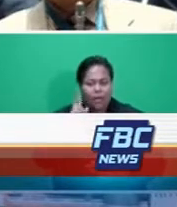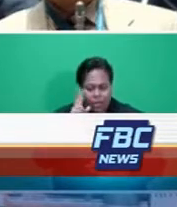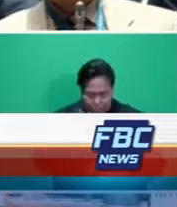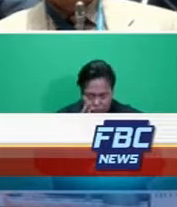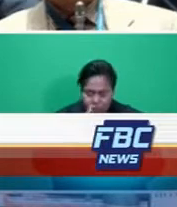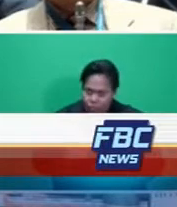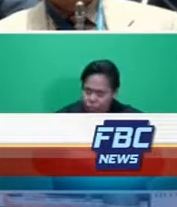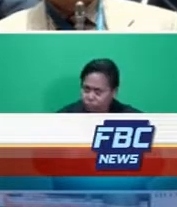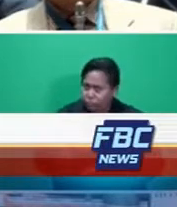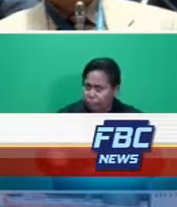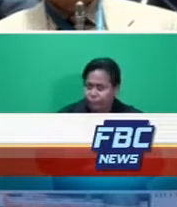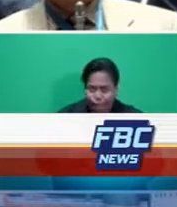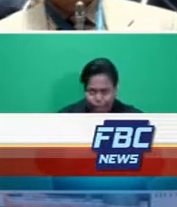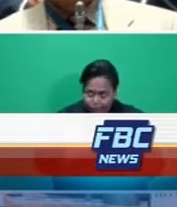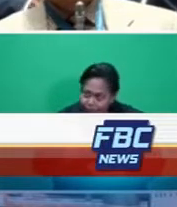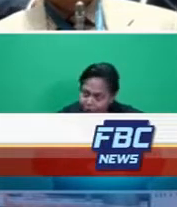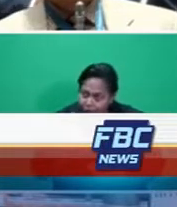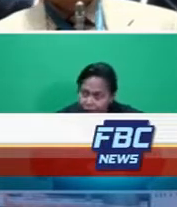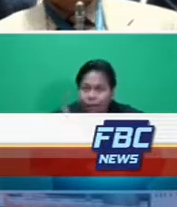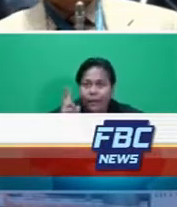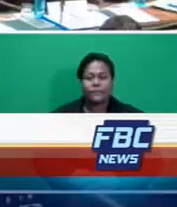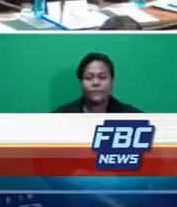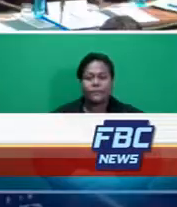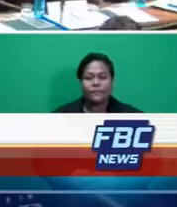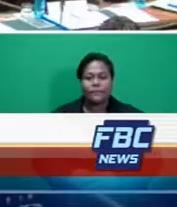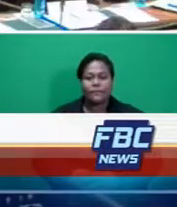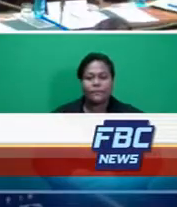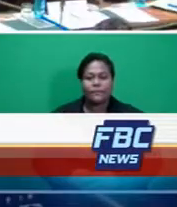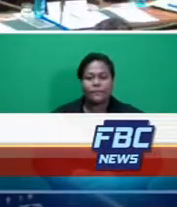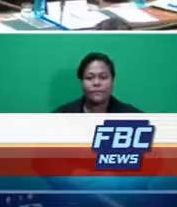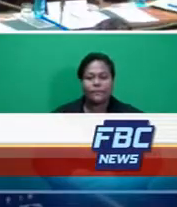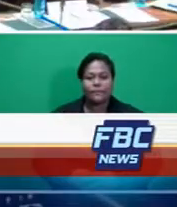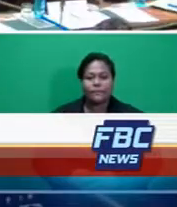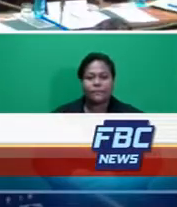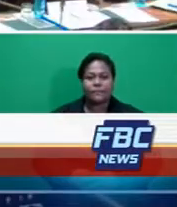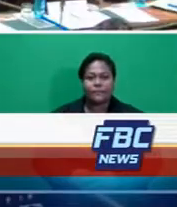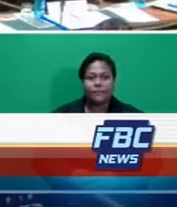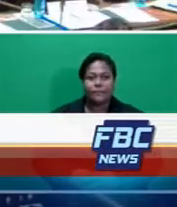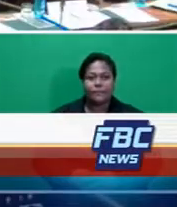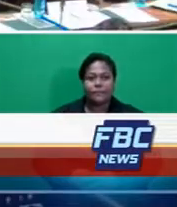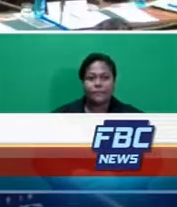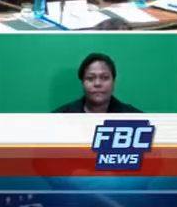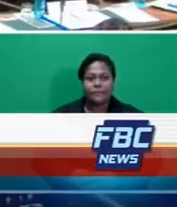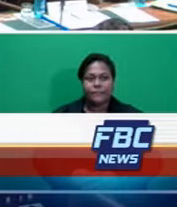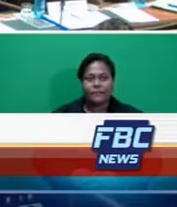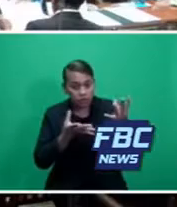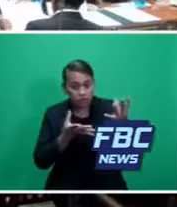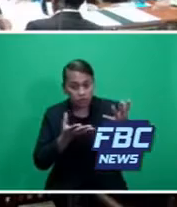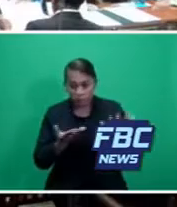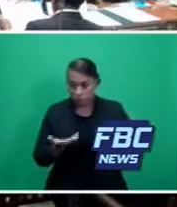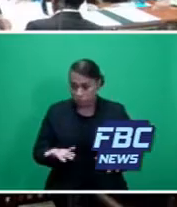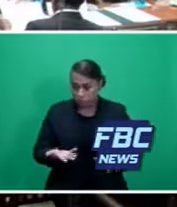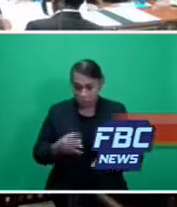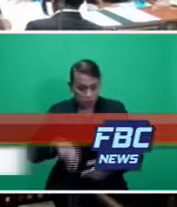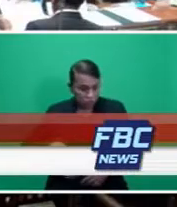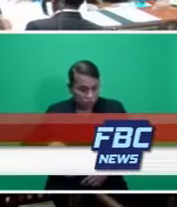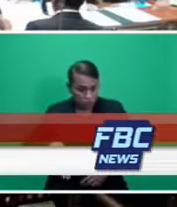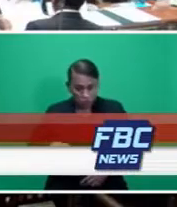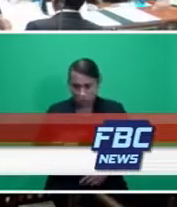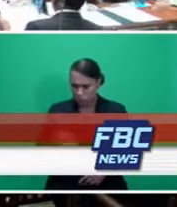the contents of the petition, he told Parliament that he may take a few days to make a decision. I received